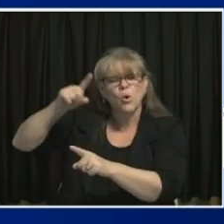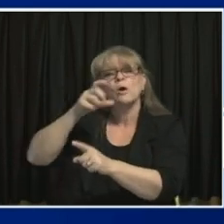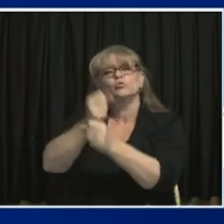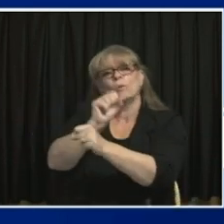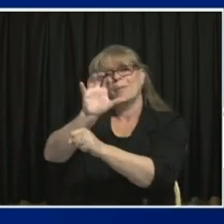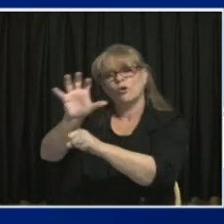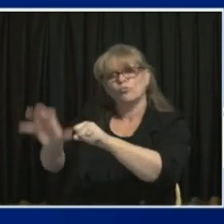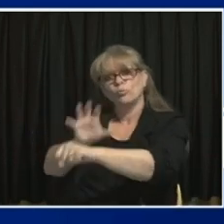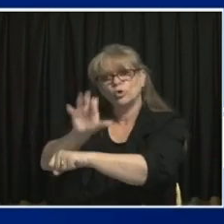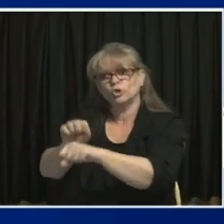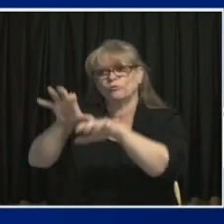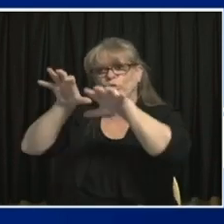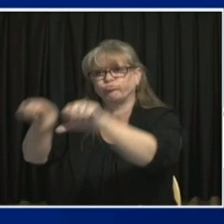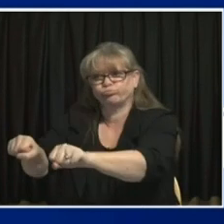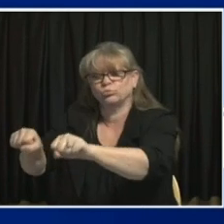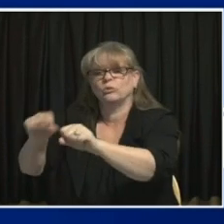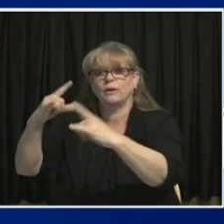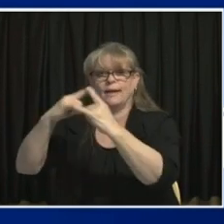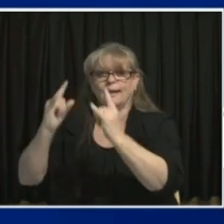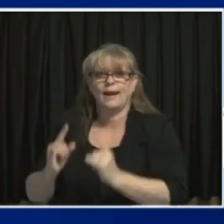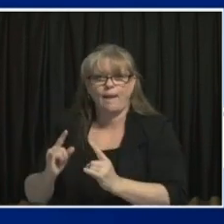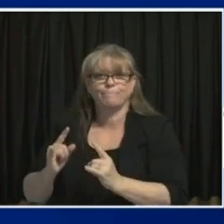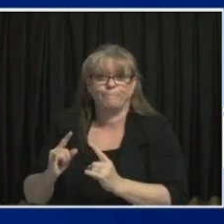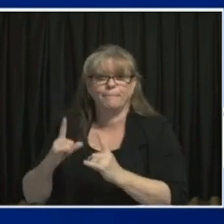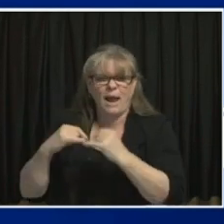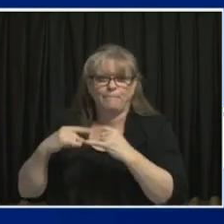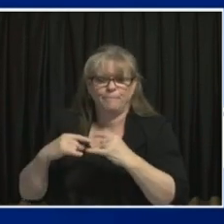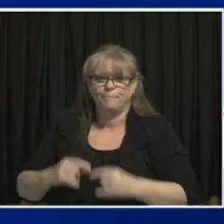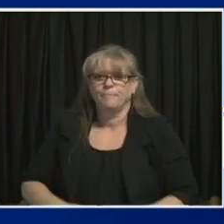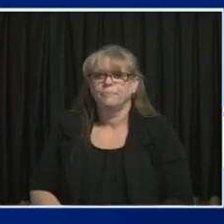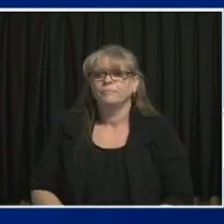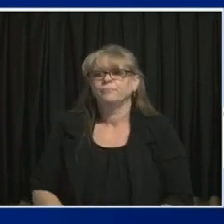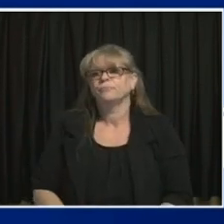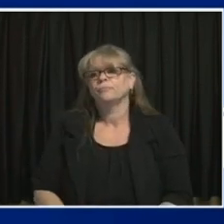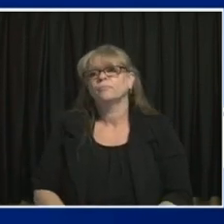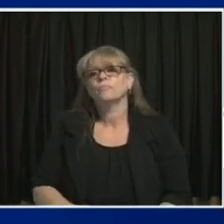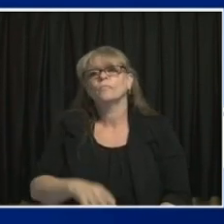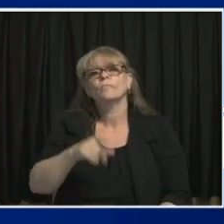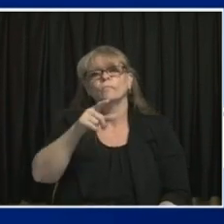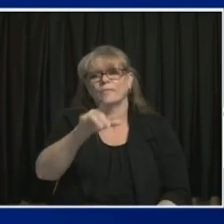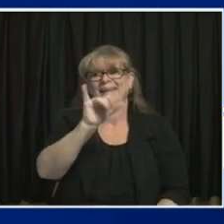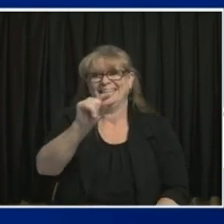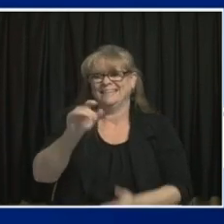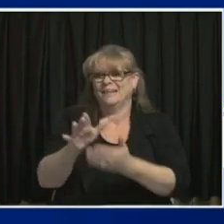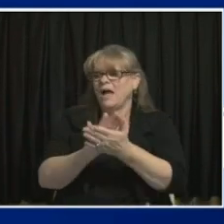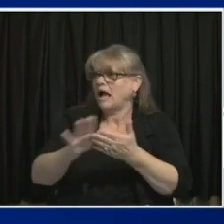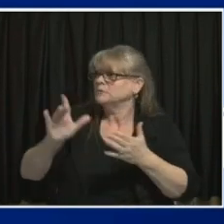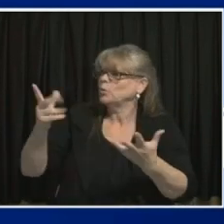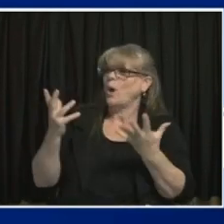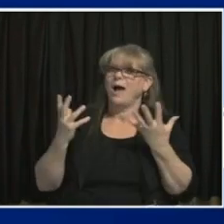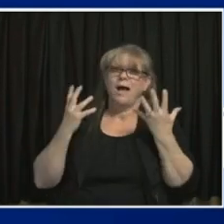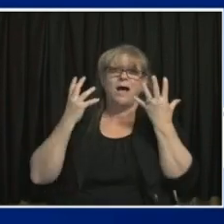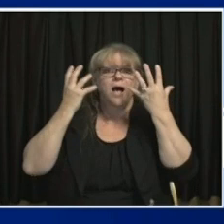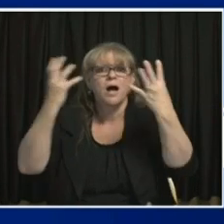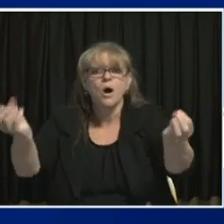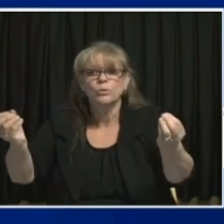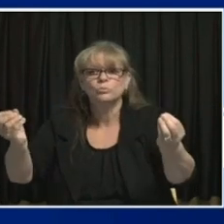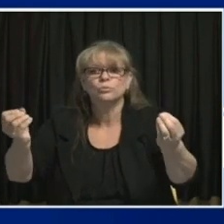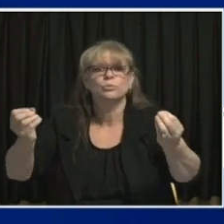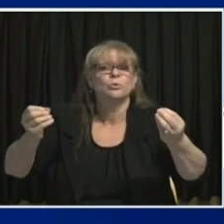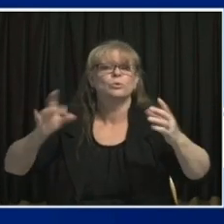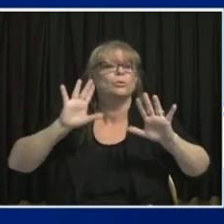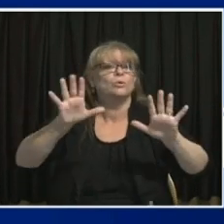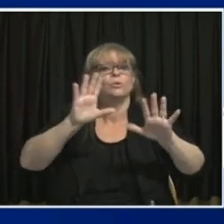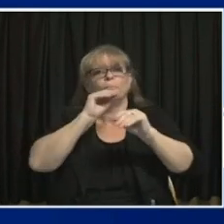was never really the campground itself. It's great to be in the outdoors. We're blessed. We want Coloradans to be able to be safe